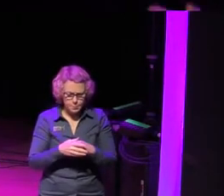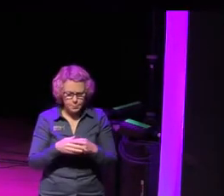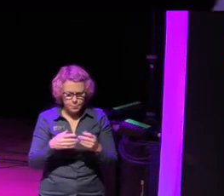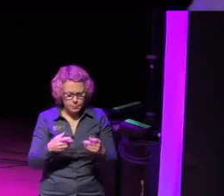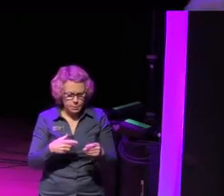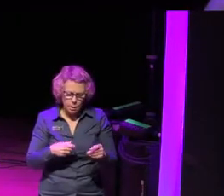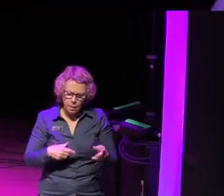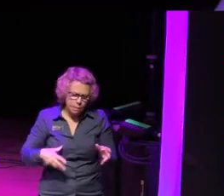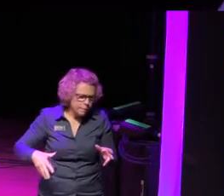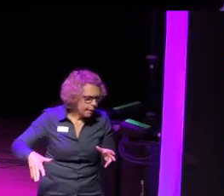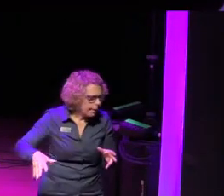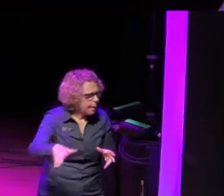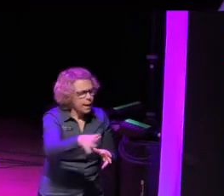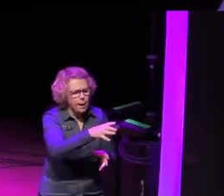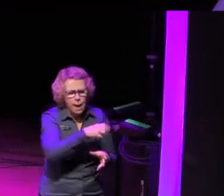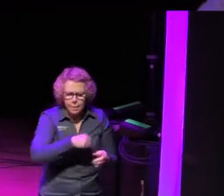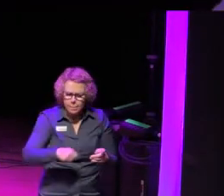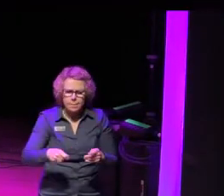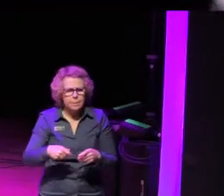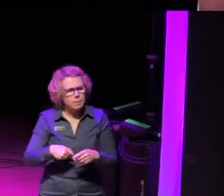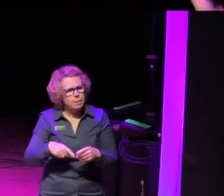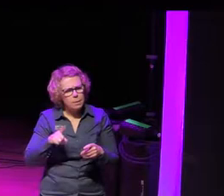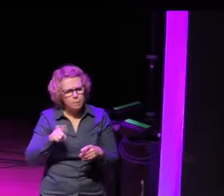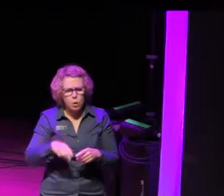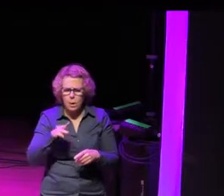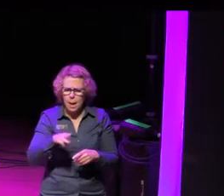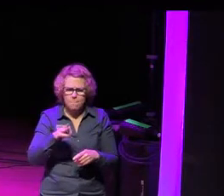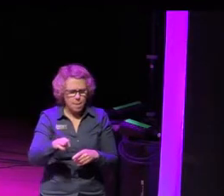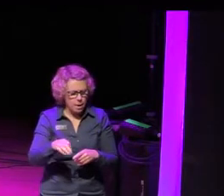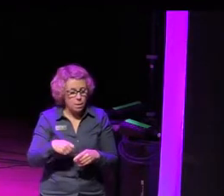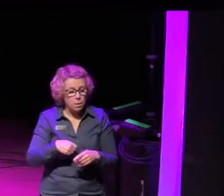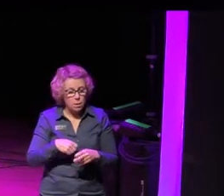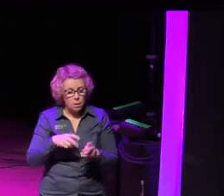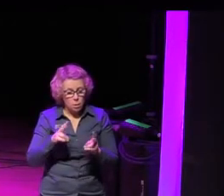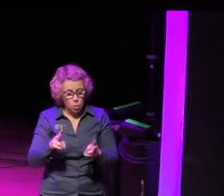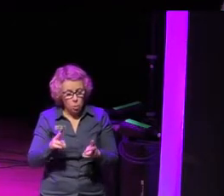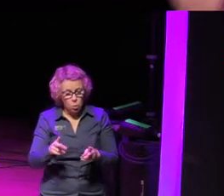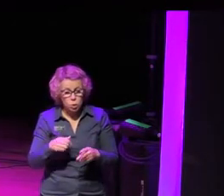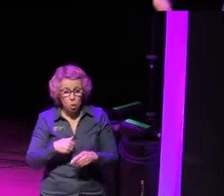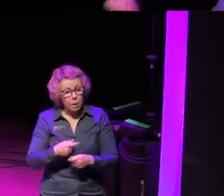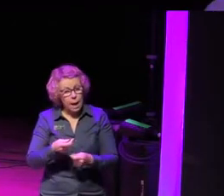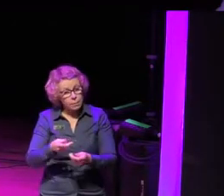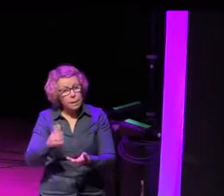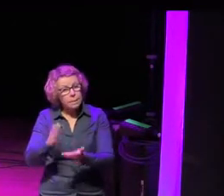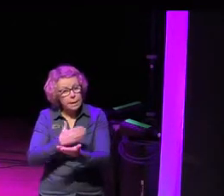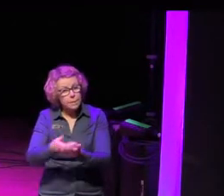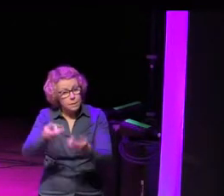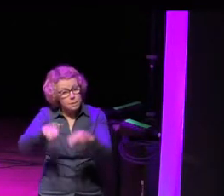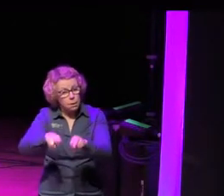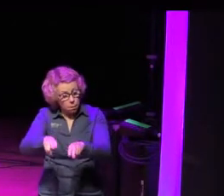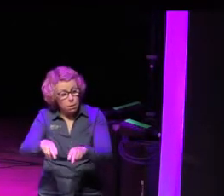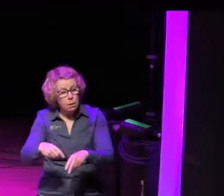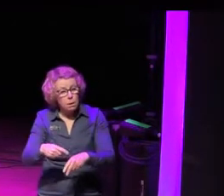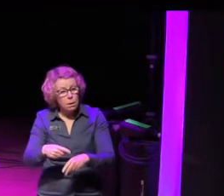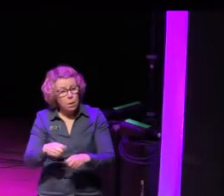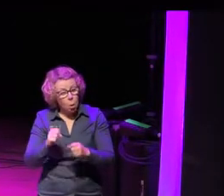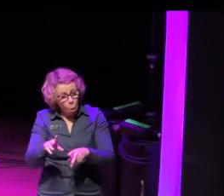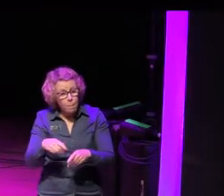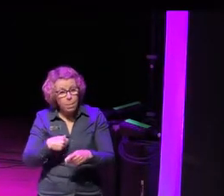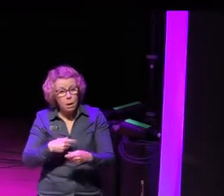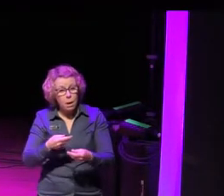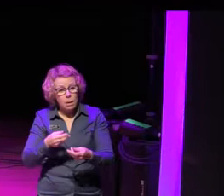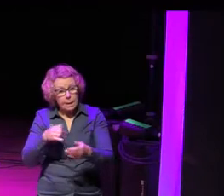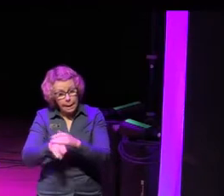the whole package, I would say, of human rights, not to talk about fair trial. I mean, how can you enter a courtroom if you're not